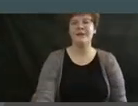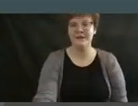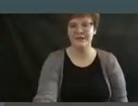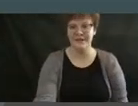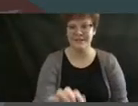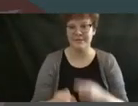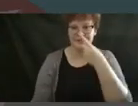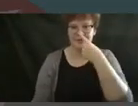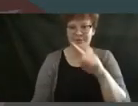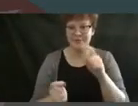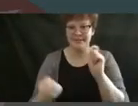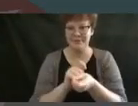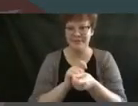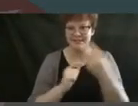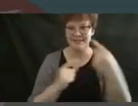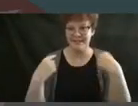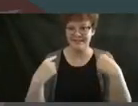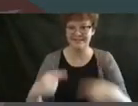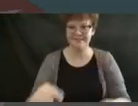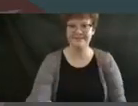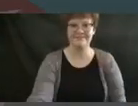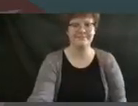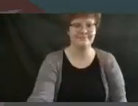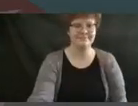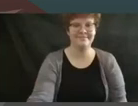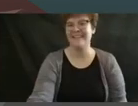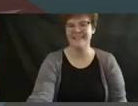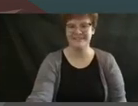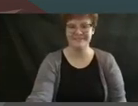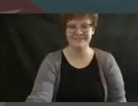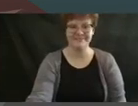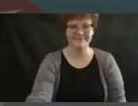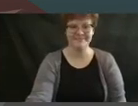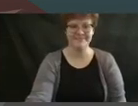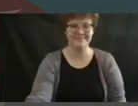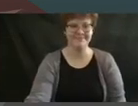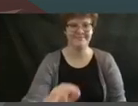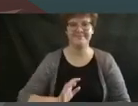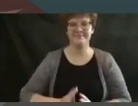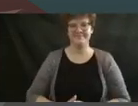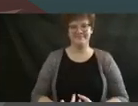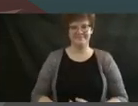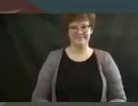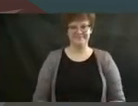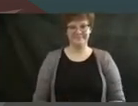When you get a chance, Professor, would you mind switching to me? Sure. Thank you.